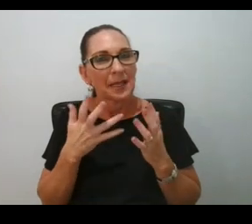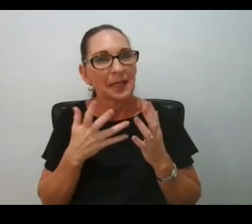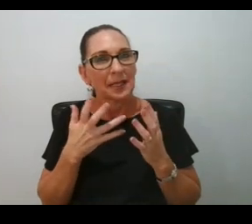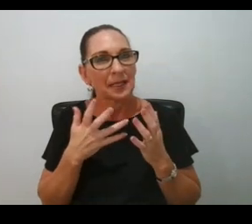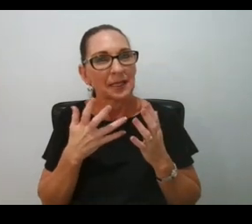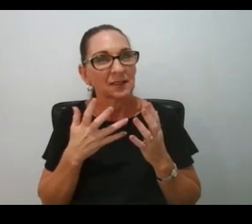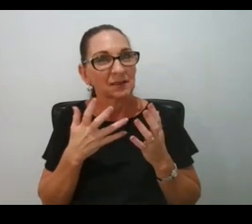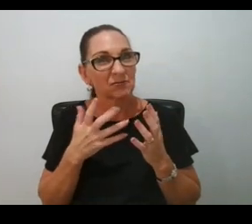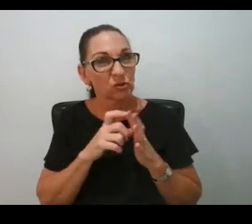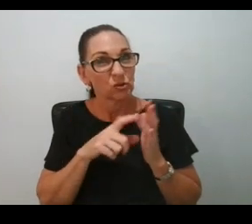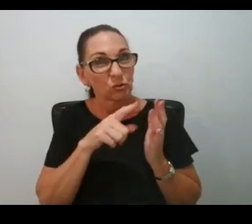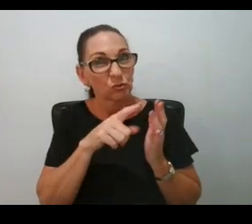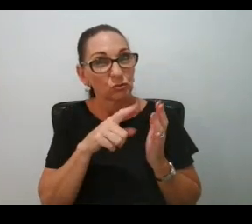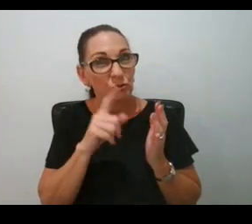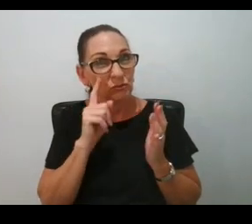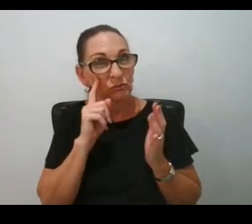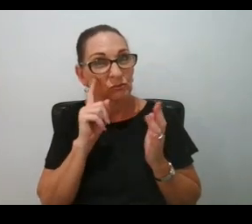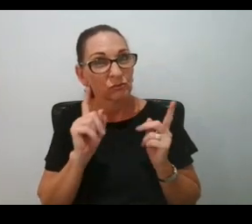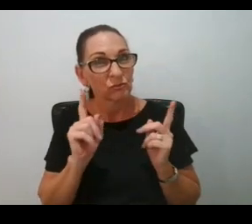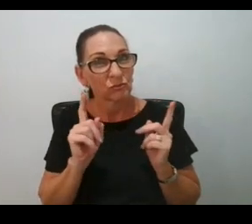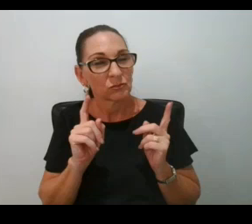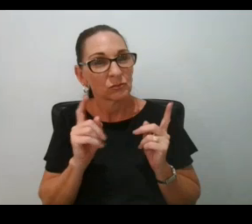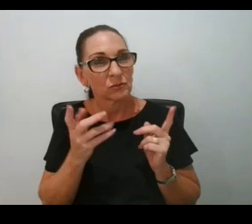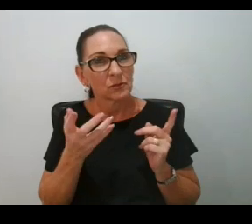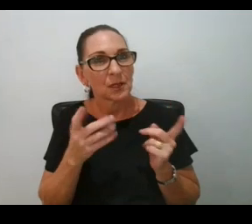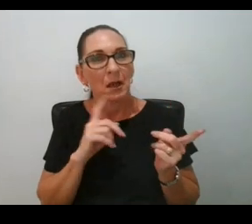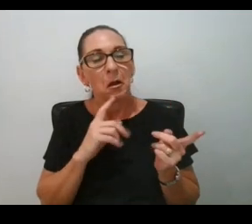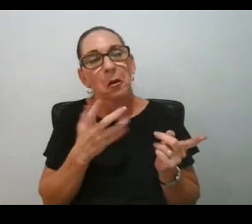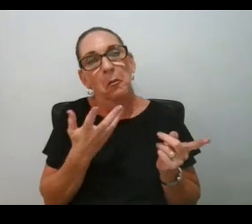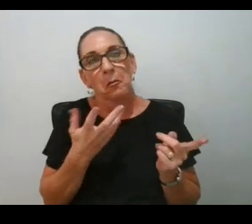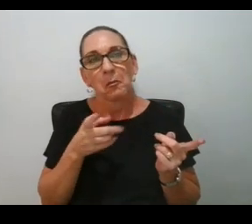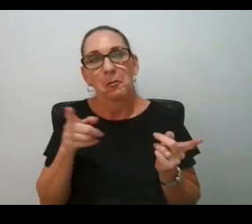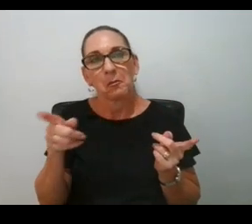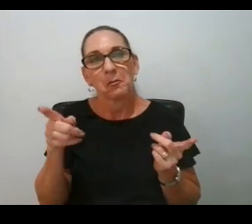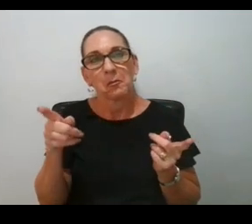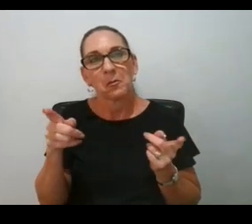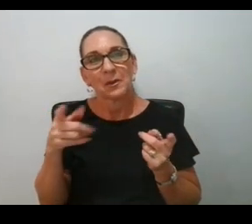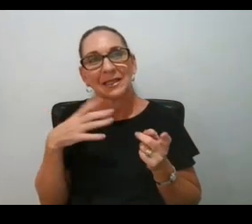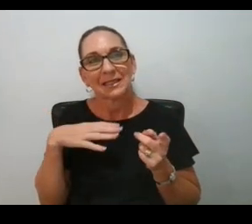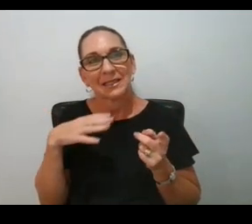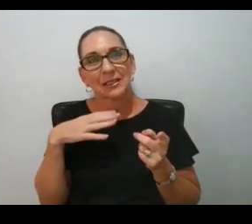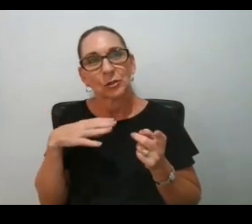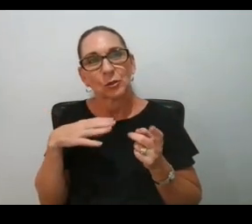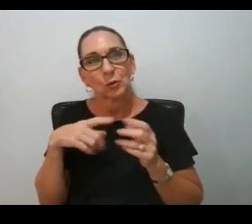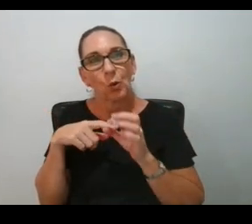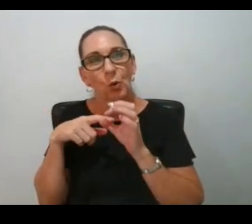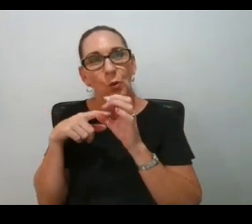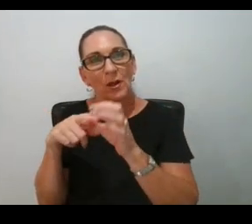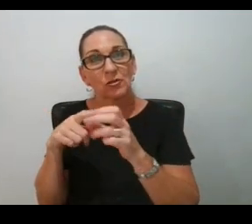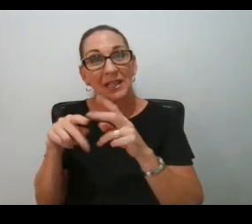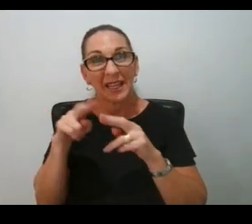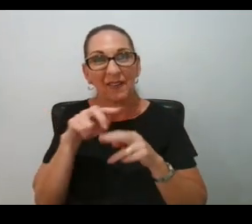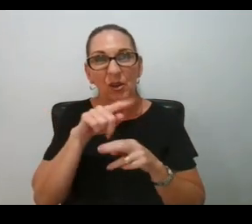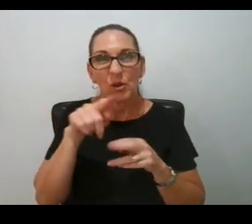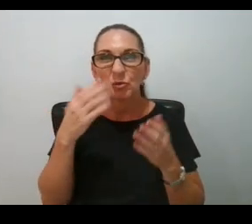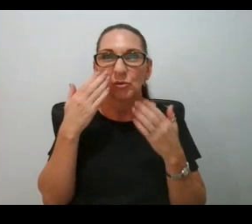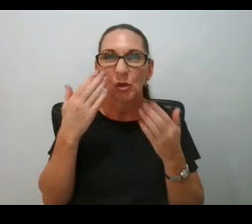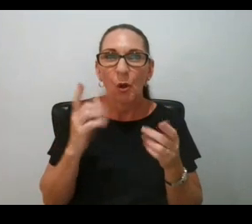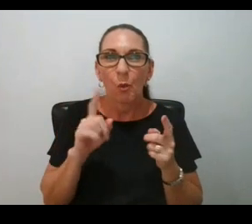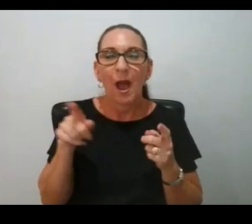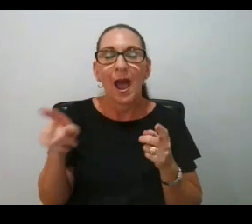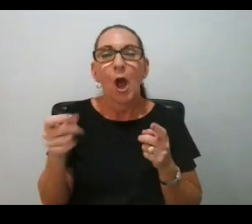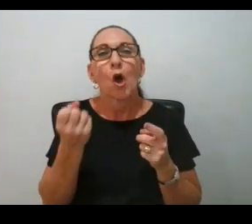you? That's probably a question for your local NILS provider. So for those of you who are unaware what NILS is, it's a no interest